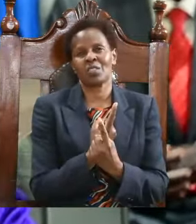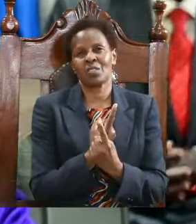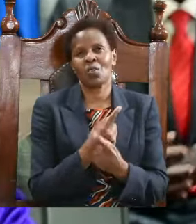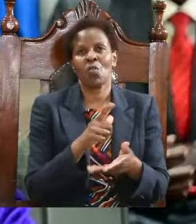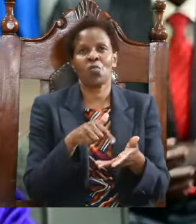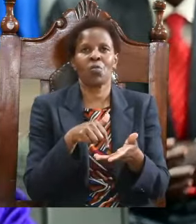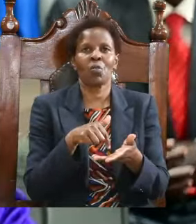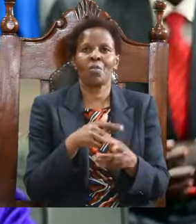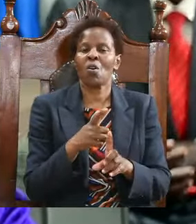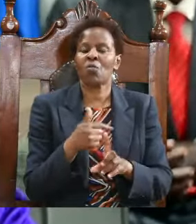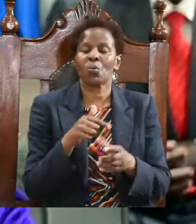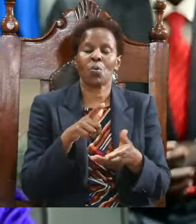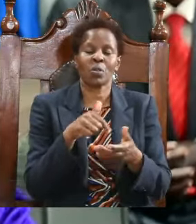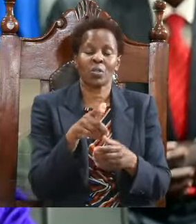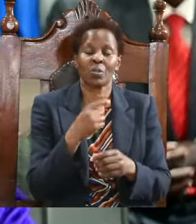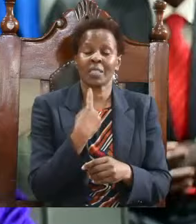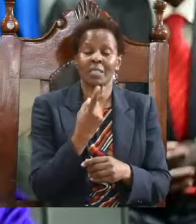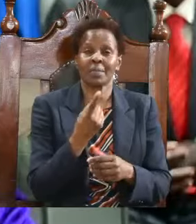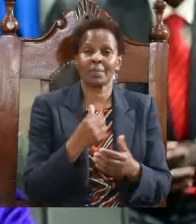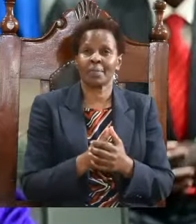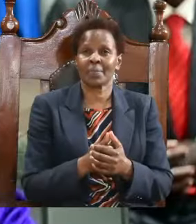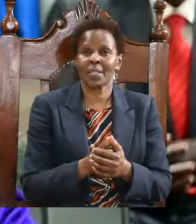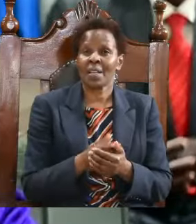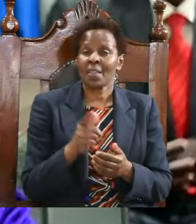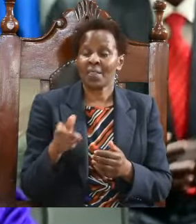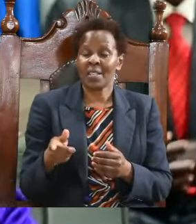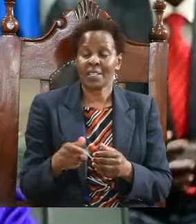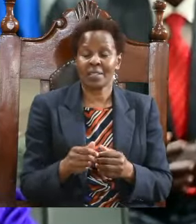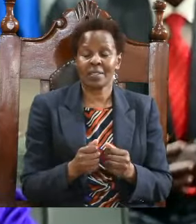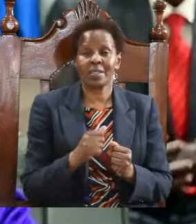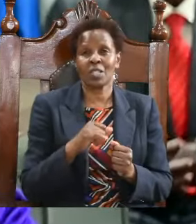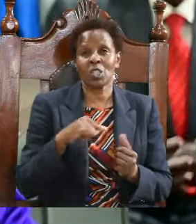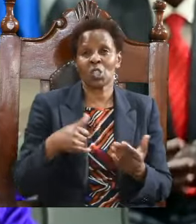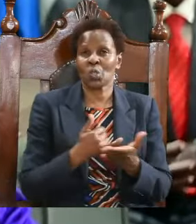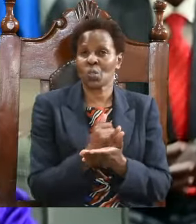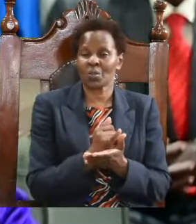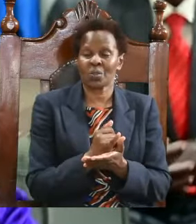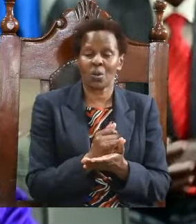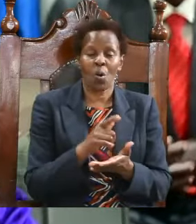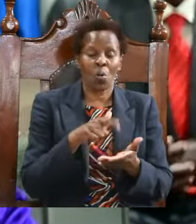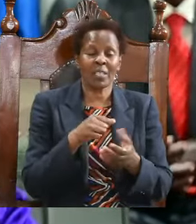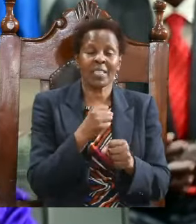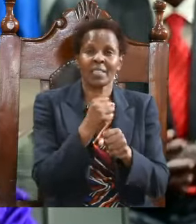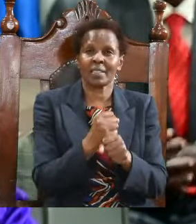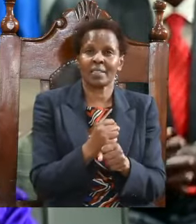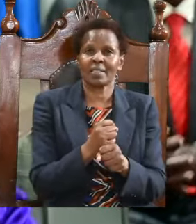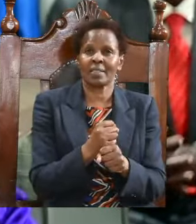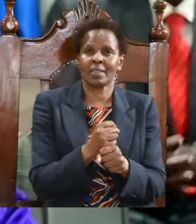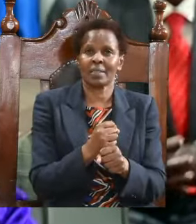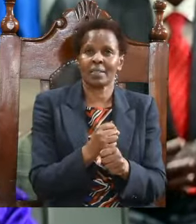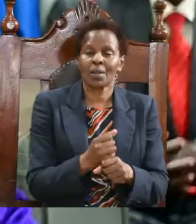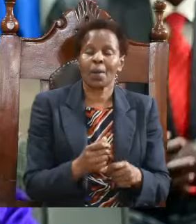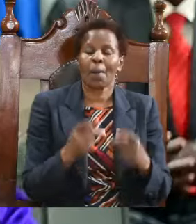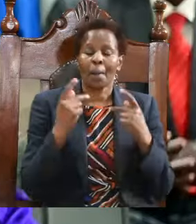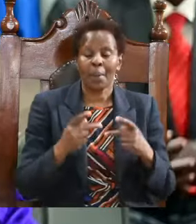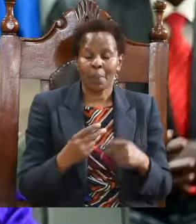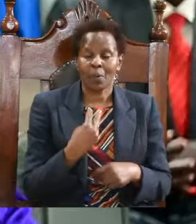saying. This man was an action man. Whatever he did, people could